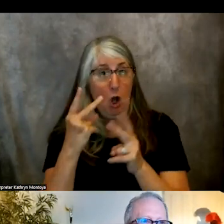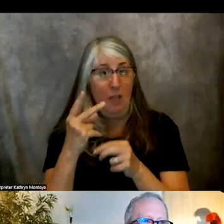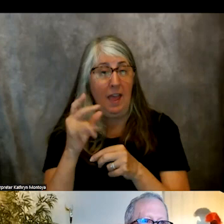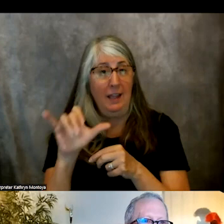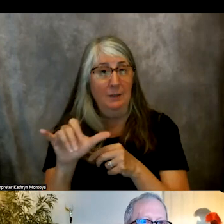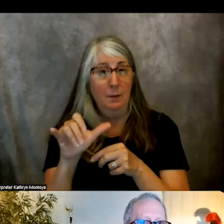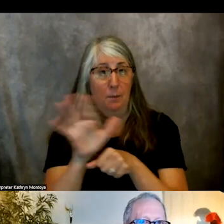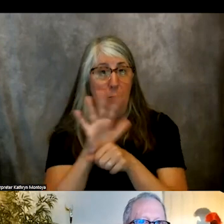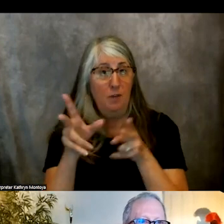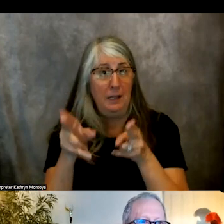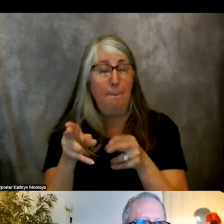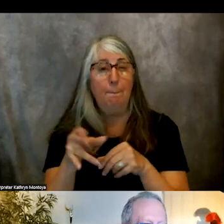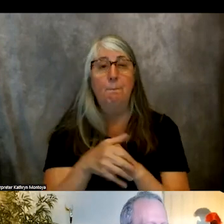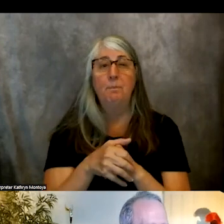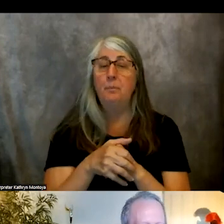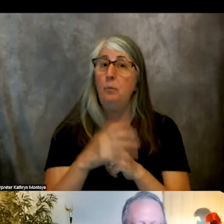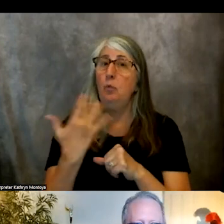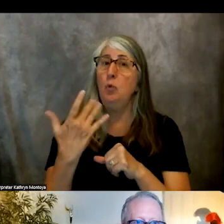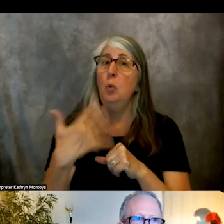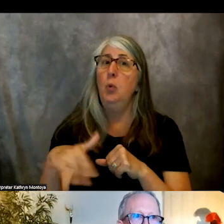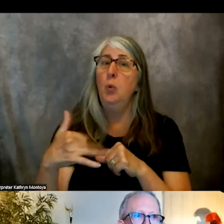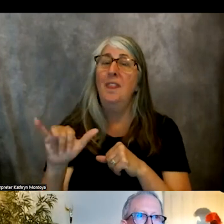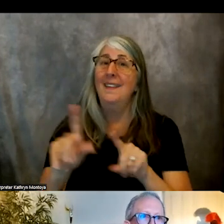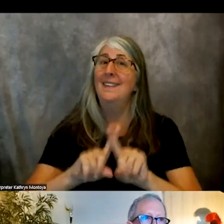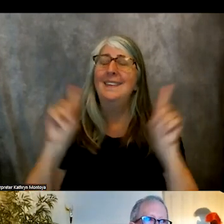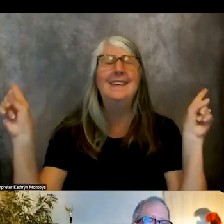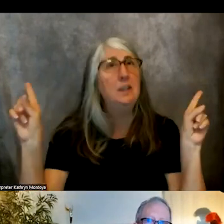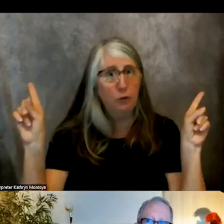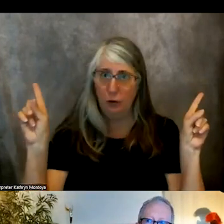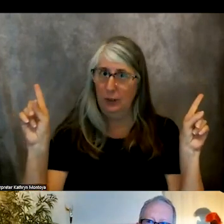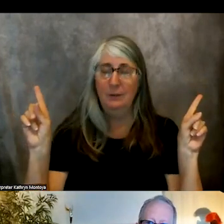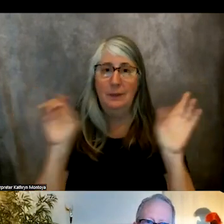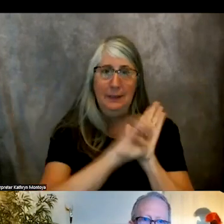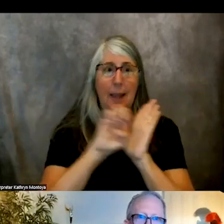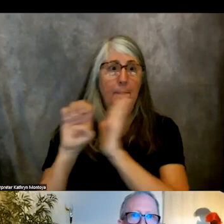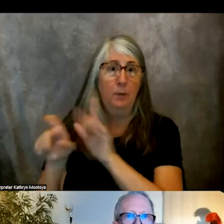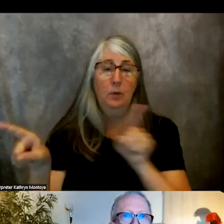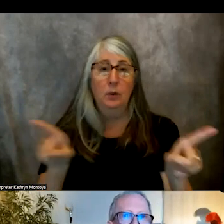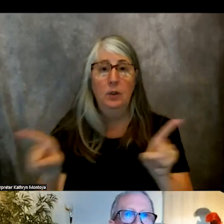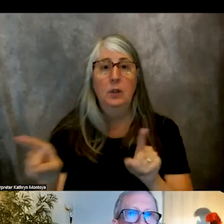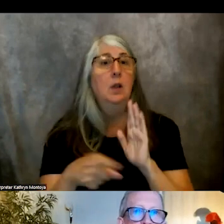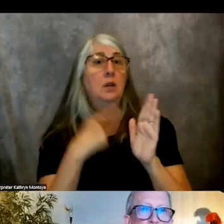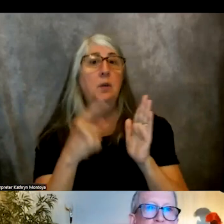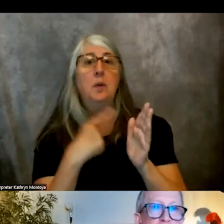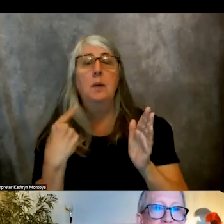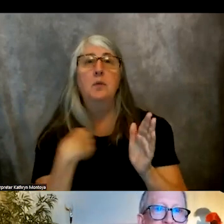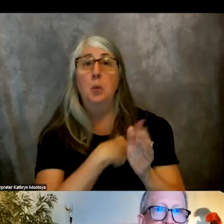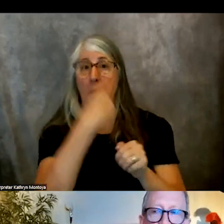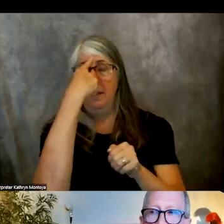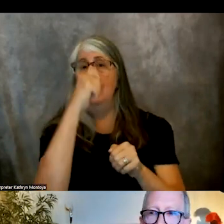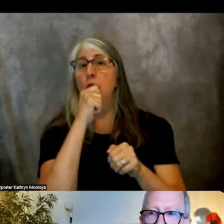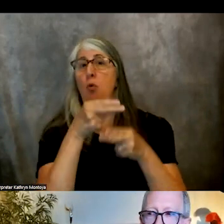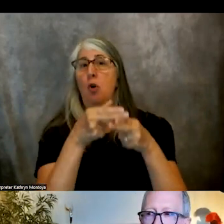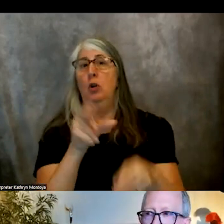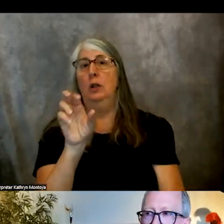of a thing. Now, let me give you one more example. Sometimes we talk about not calling it crisis for other